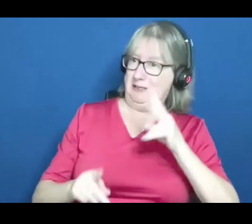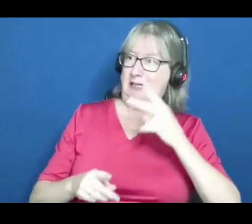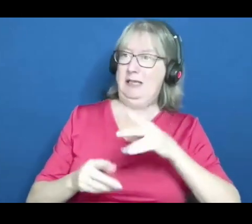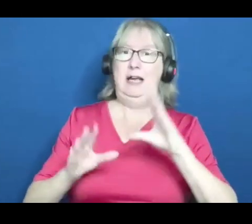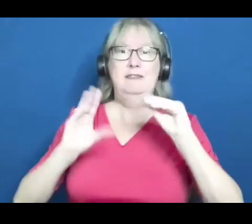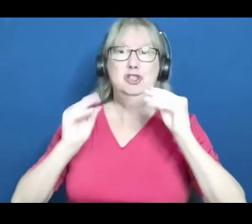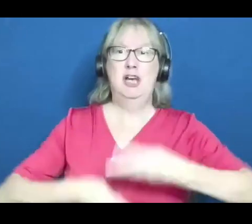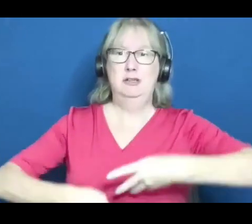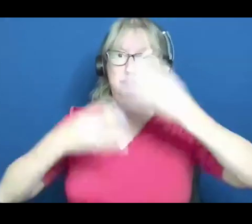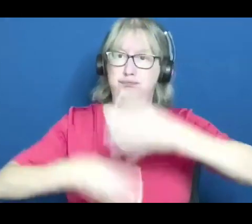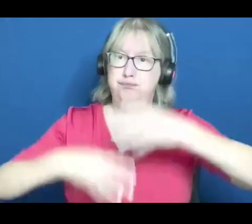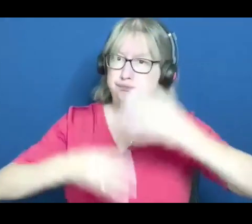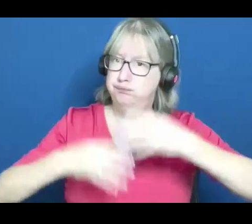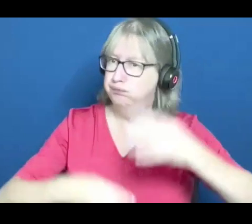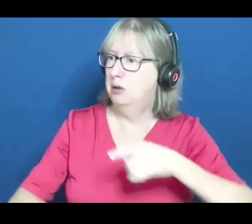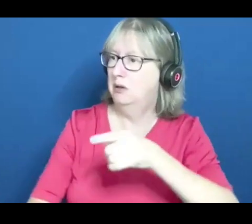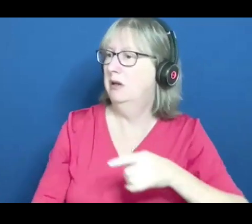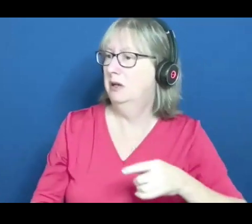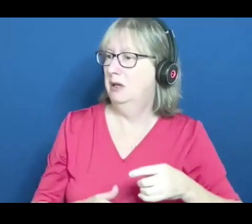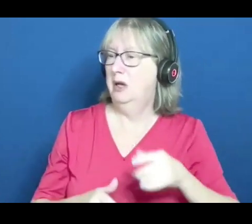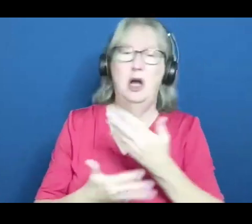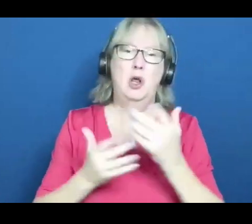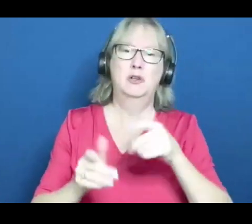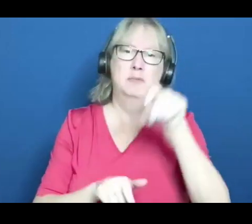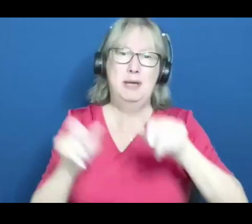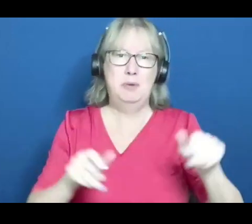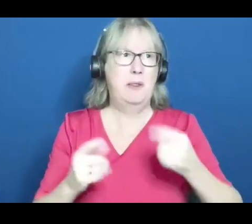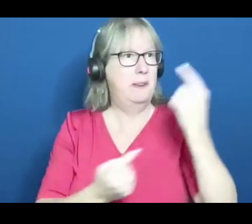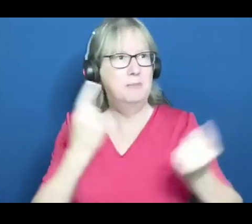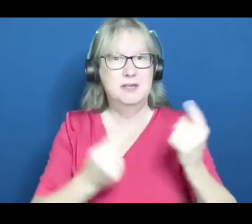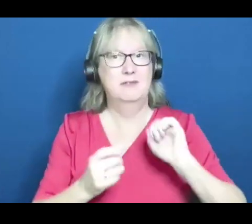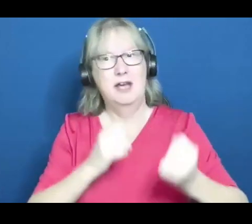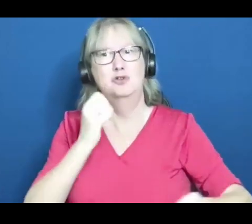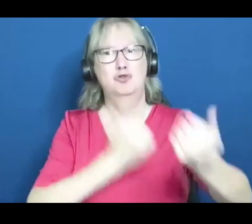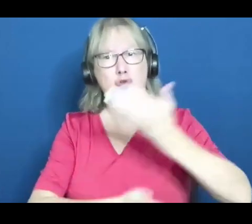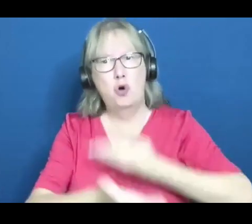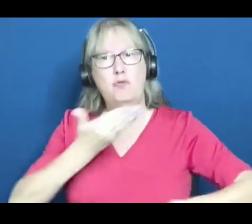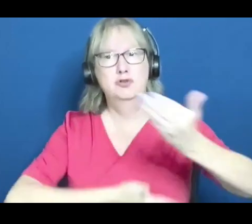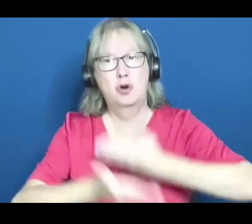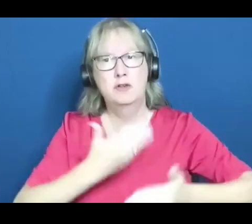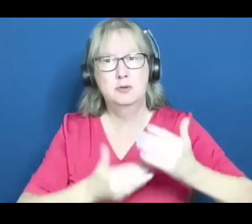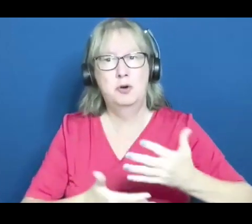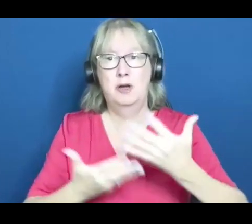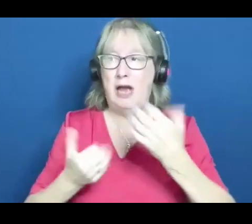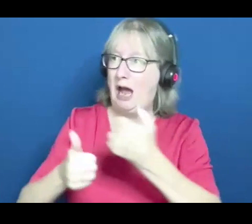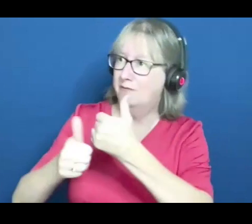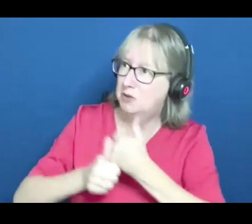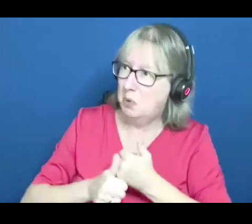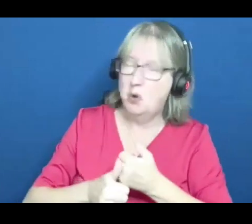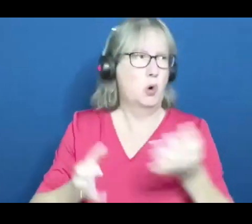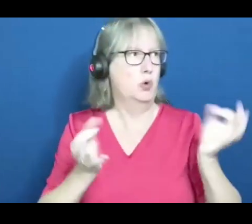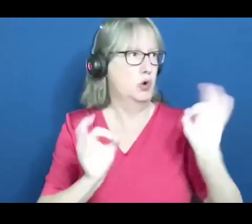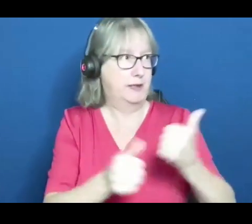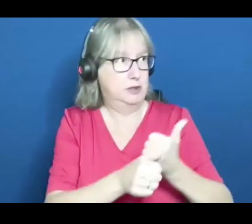question we've had previously is perhaps, you know, there's a lot of individual stories in terms of what support is available and what support for